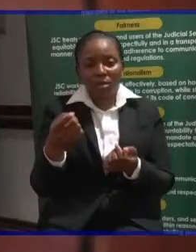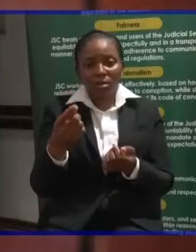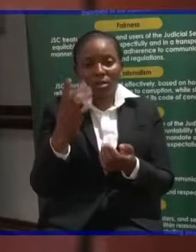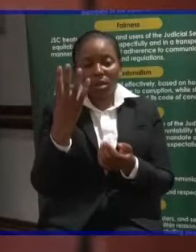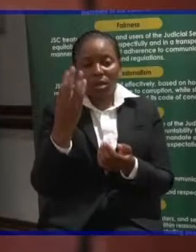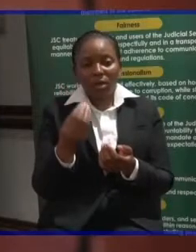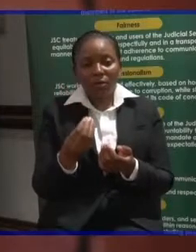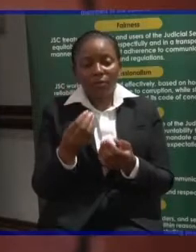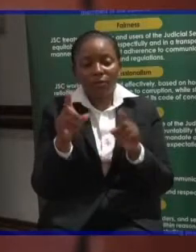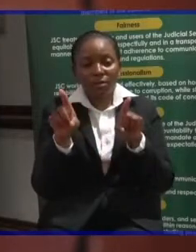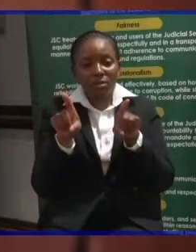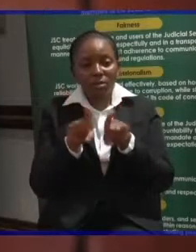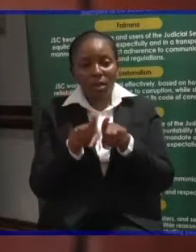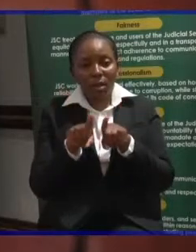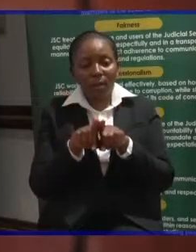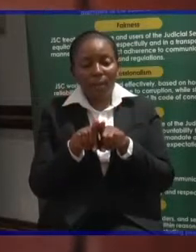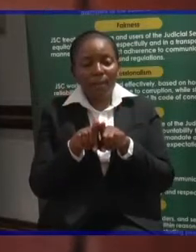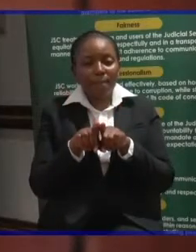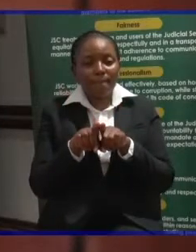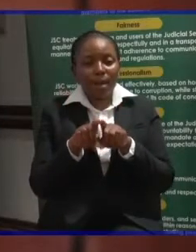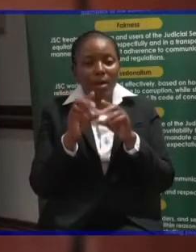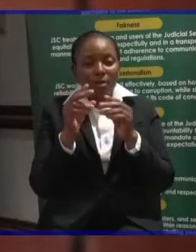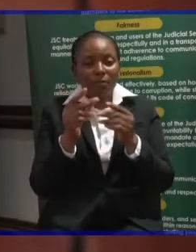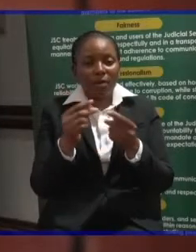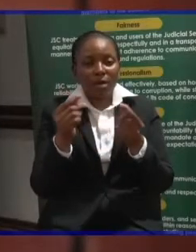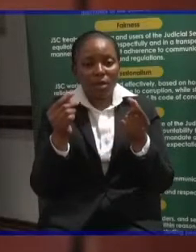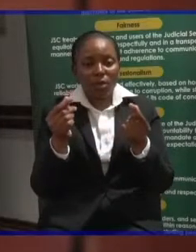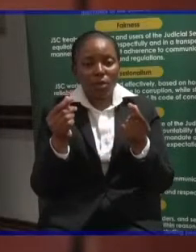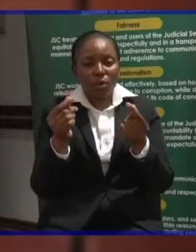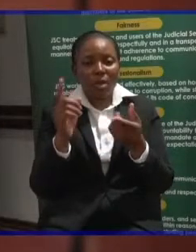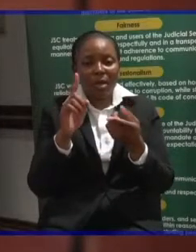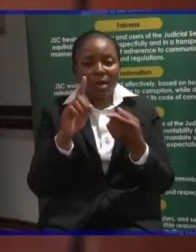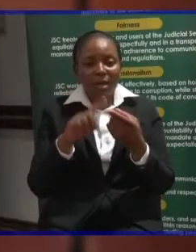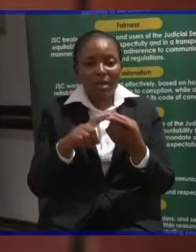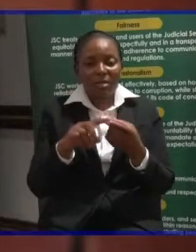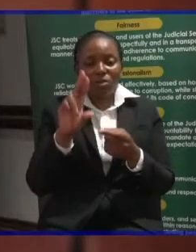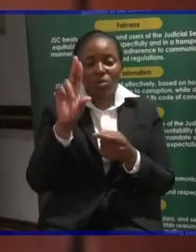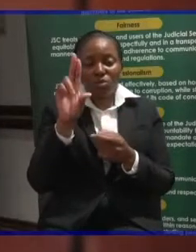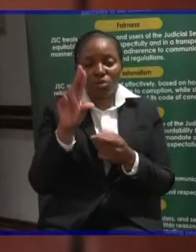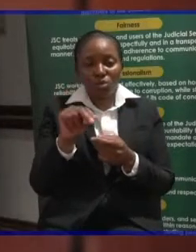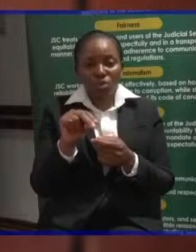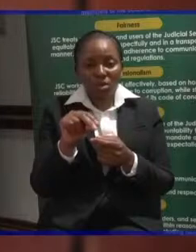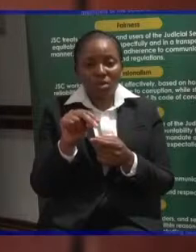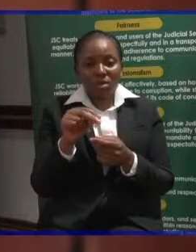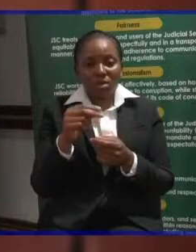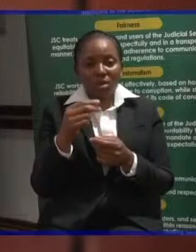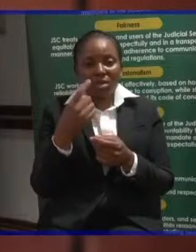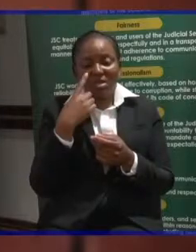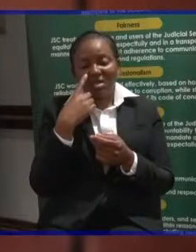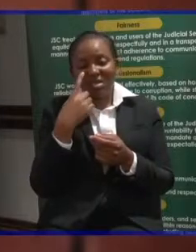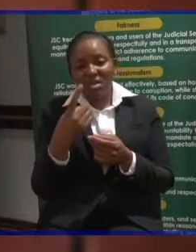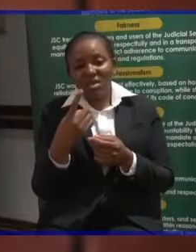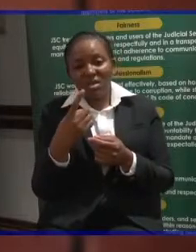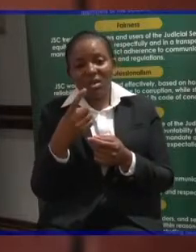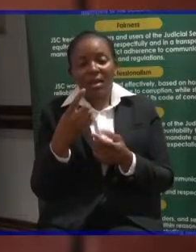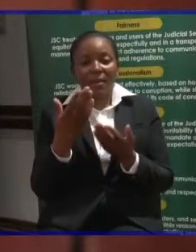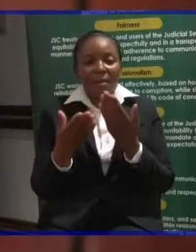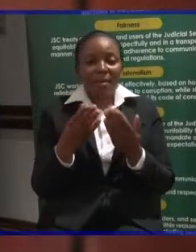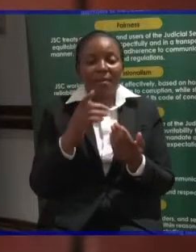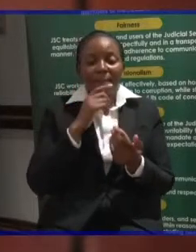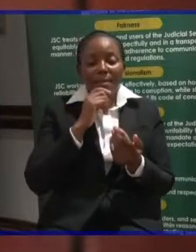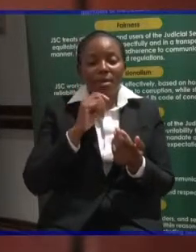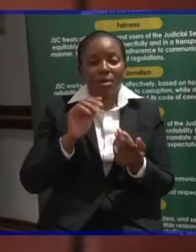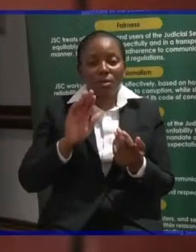have the same value and without regard to gender, sex.